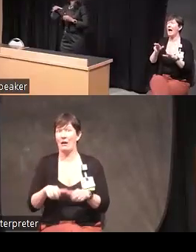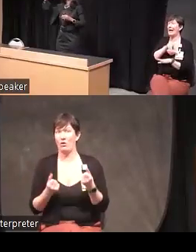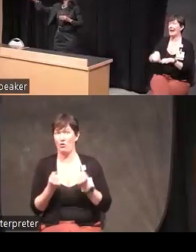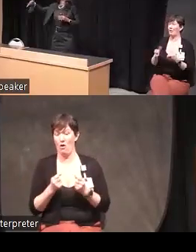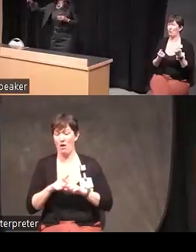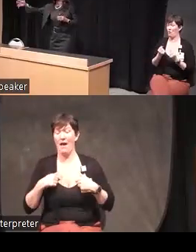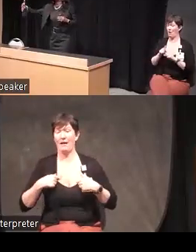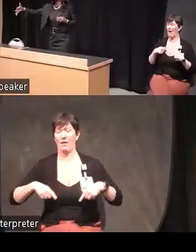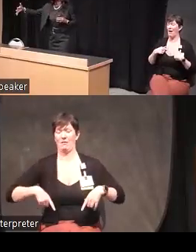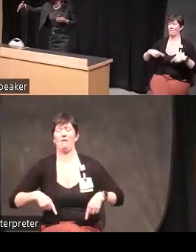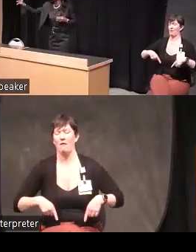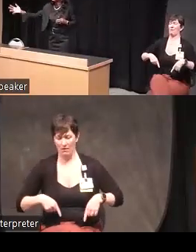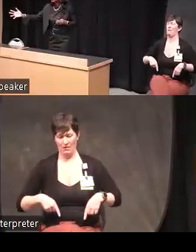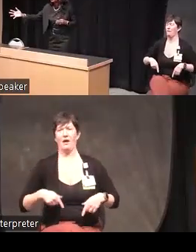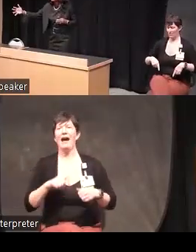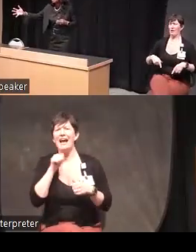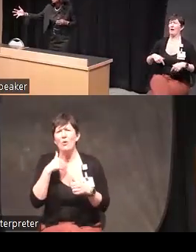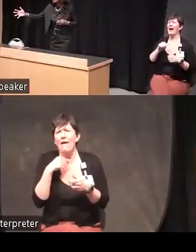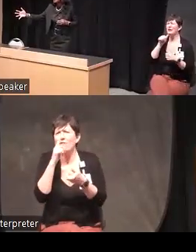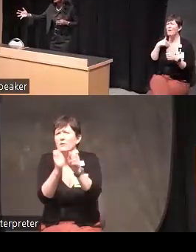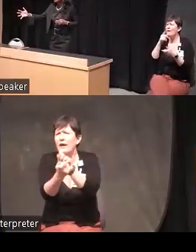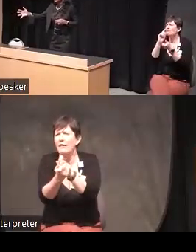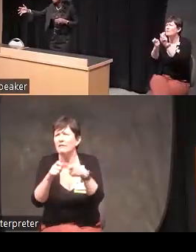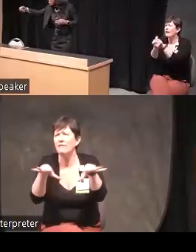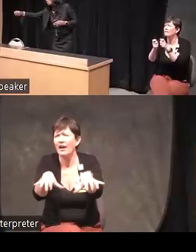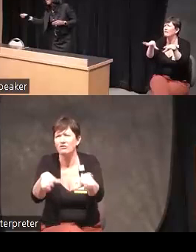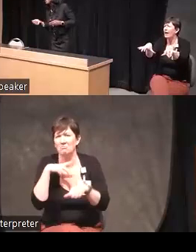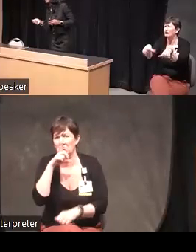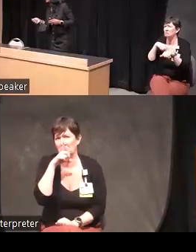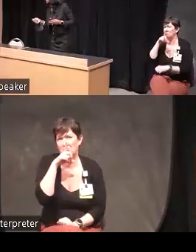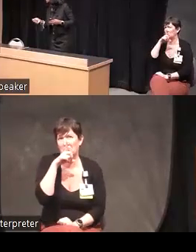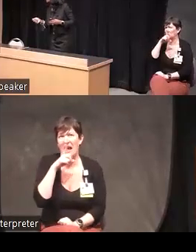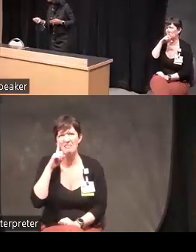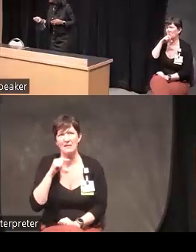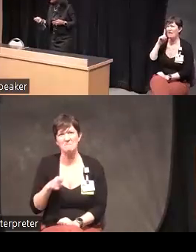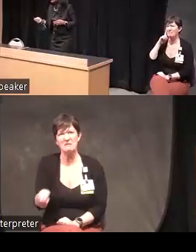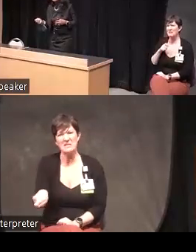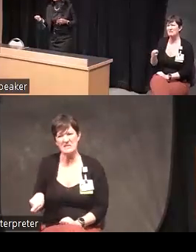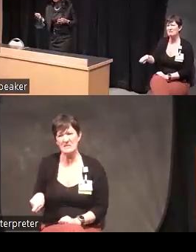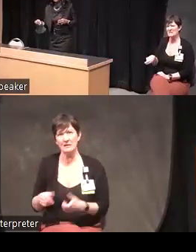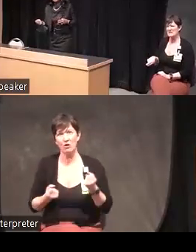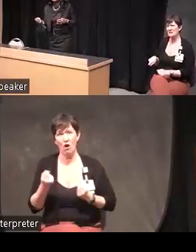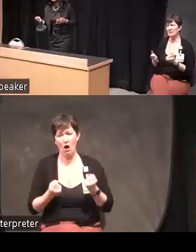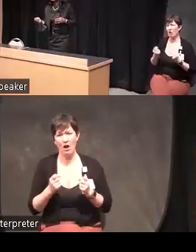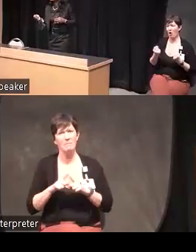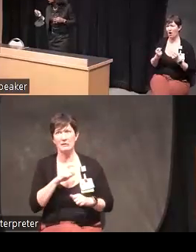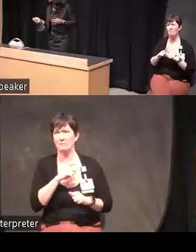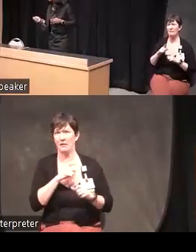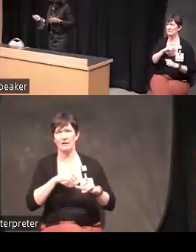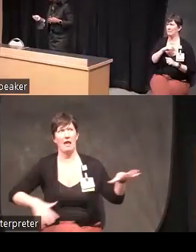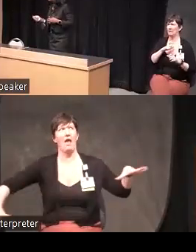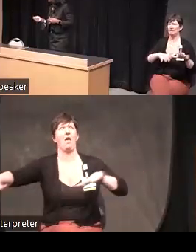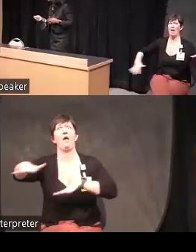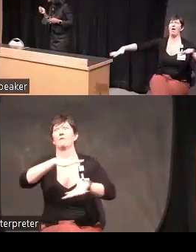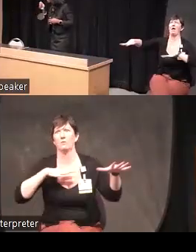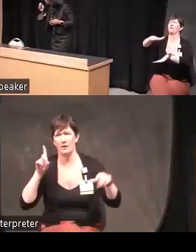have a real retaliative action to take. I think about keying his car, but I'm in Washington, D.C. It's the most police city in the world. I'm going to jail if